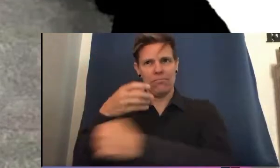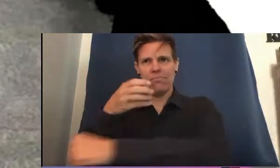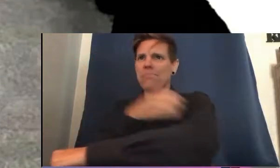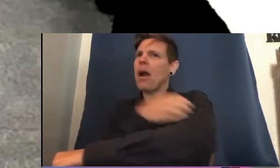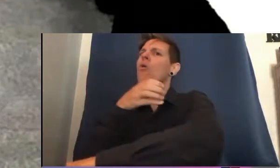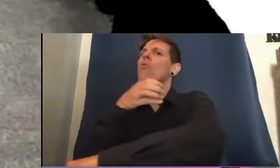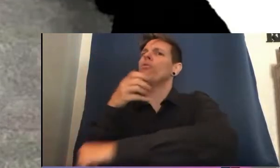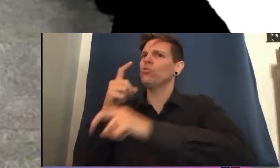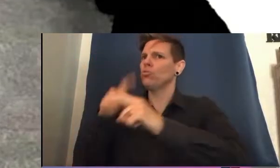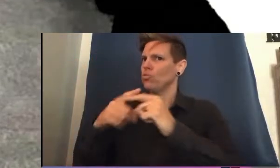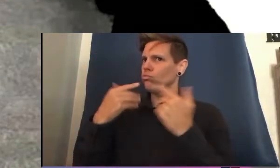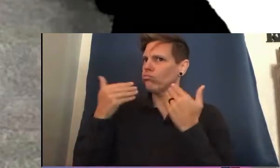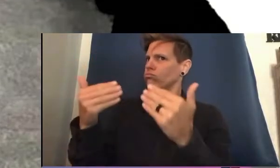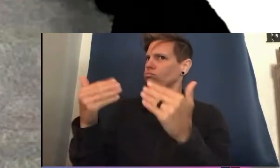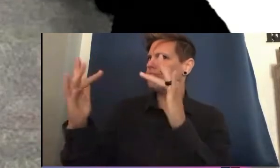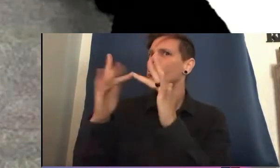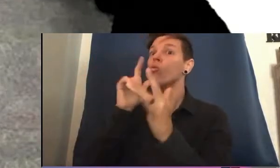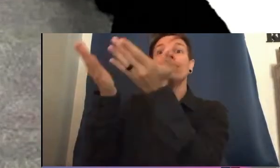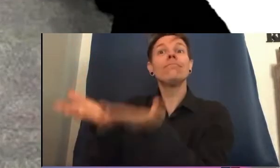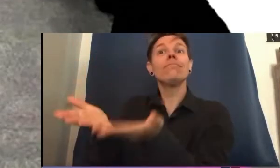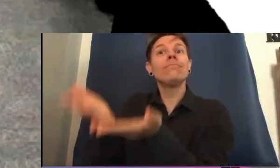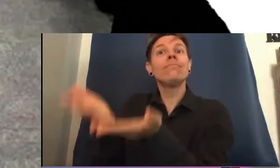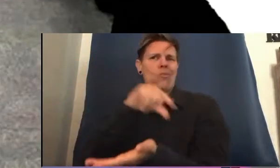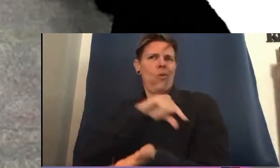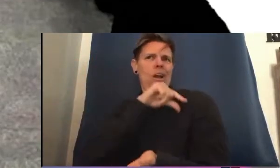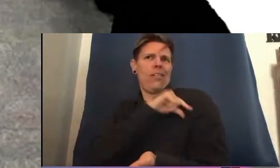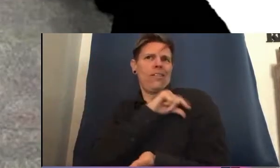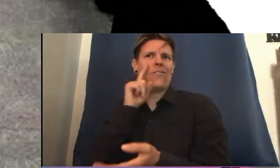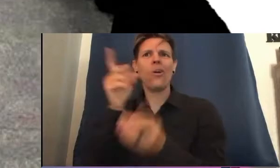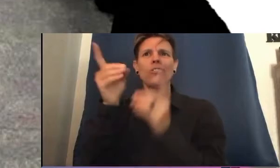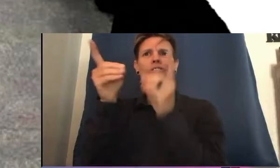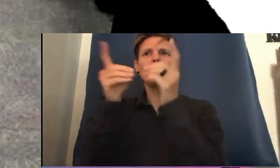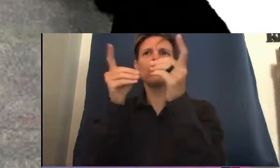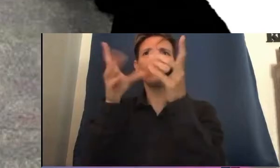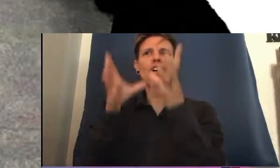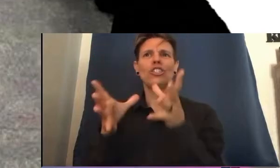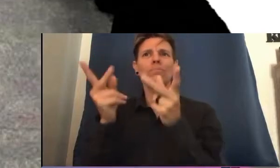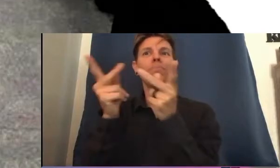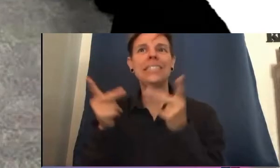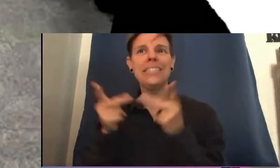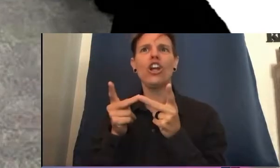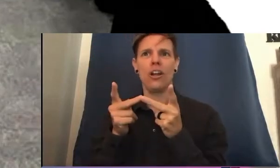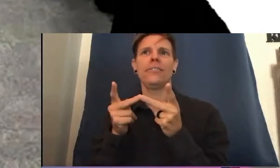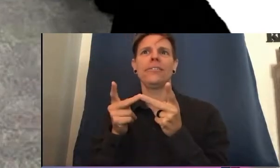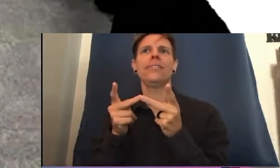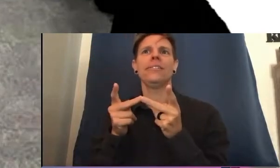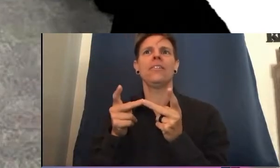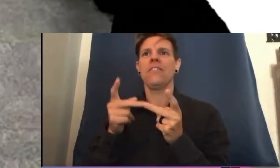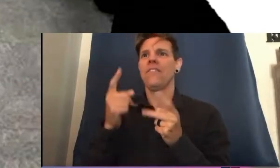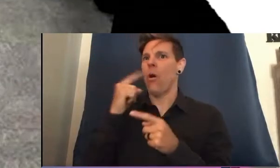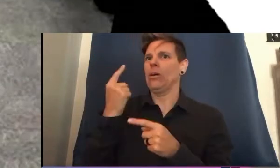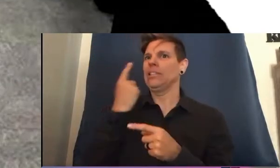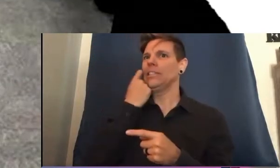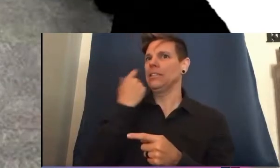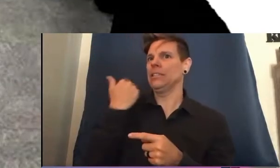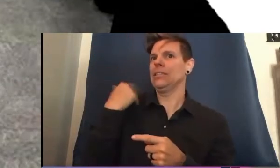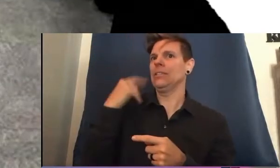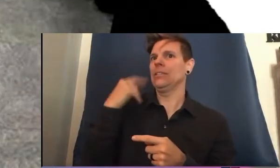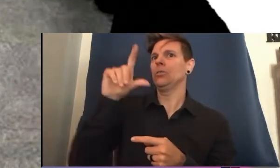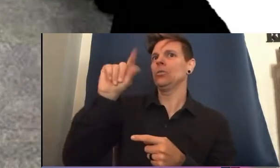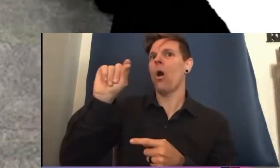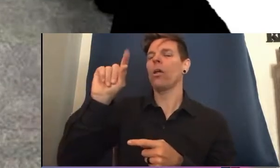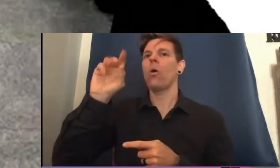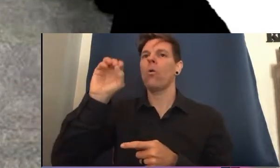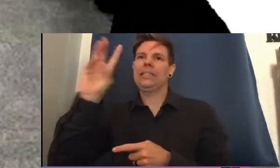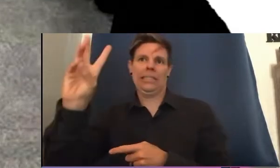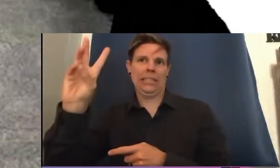director. And as you mentioned, per the recent resolution 2021-06, which was approved by this board on